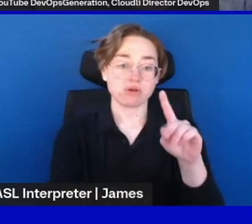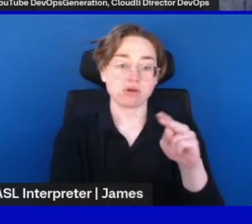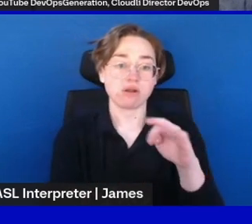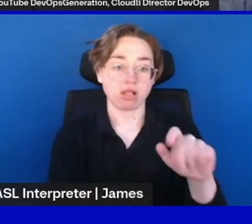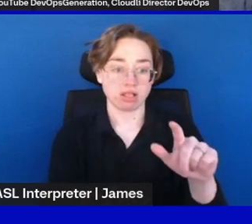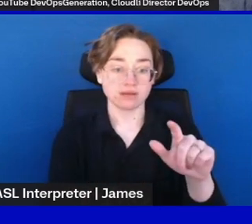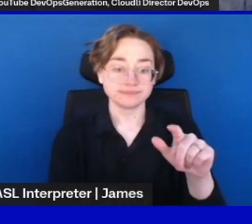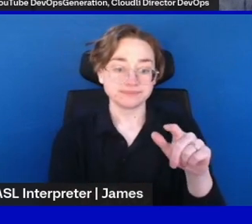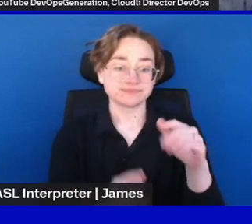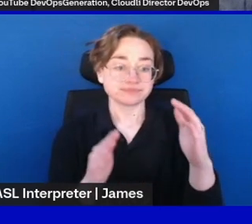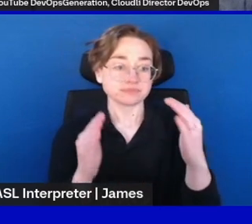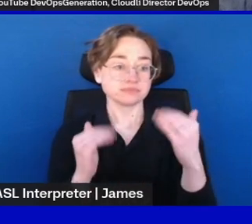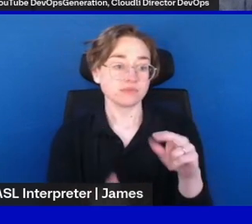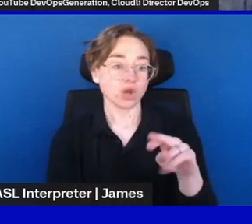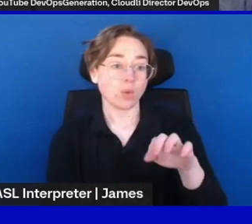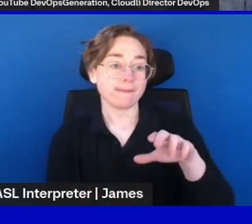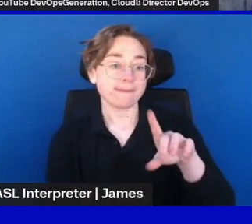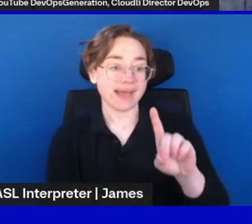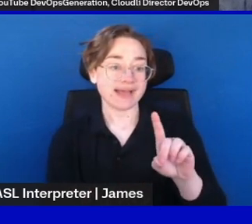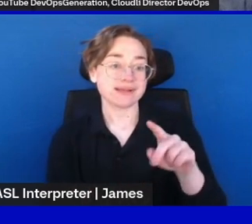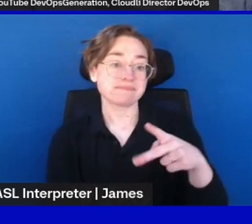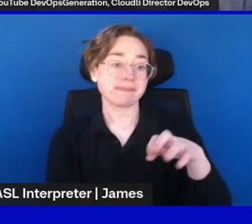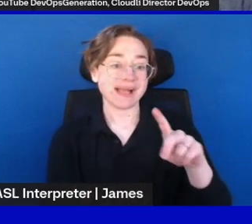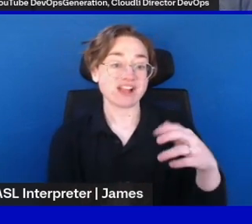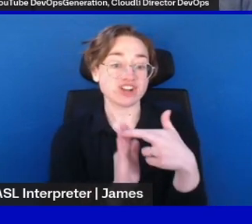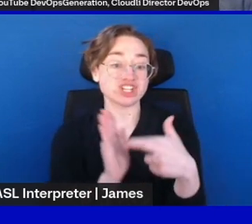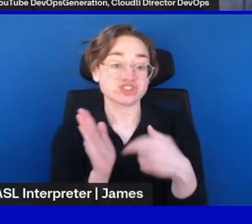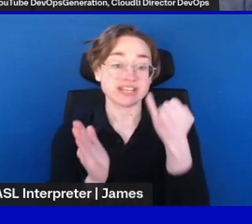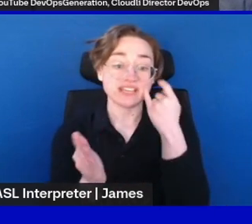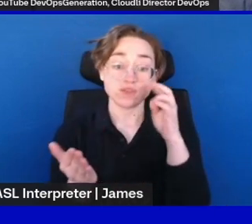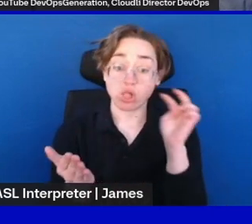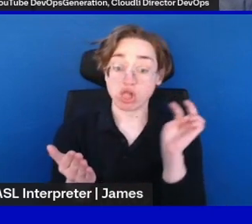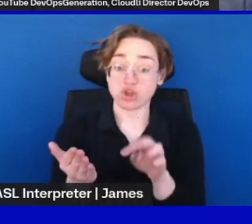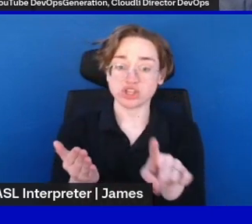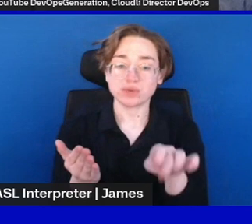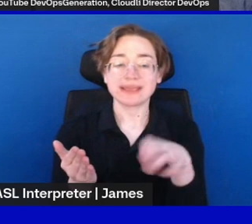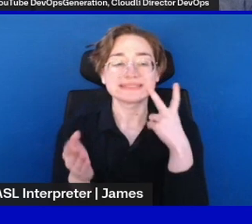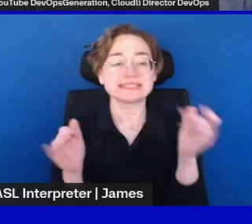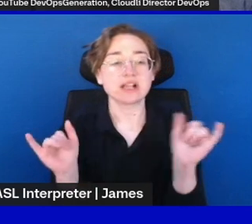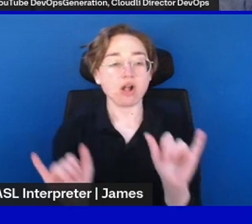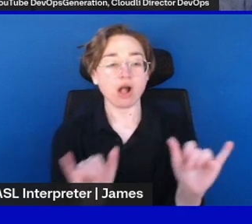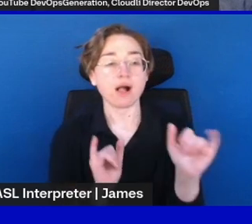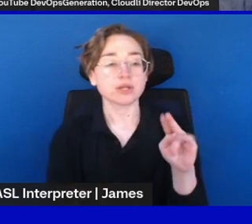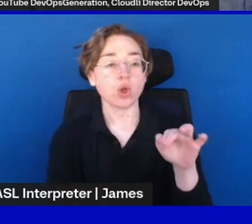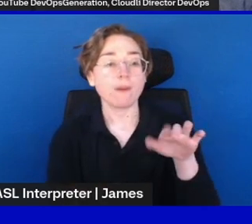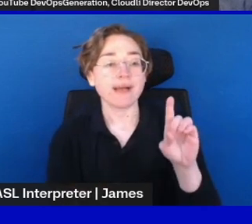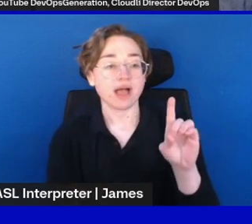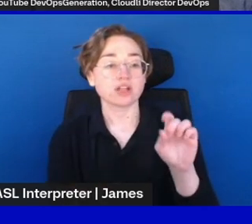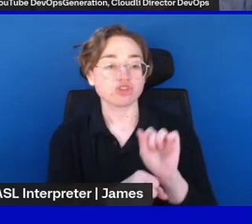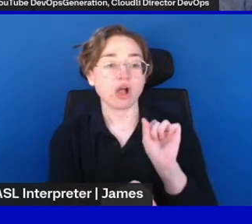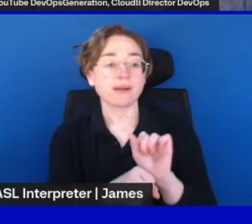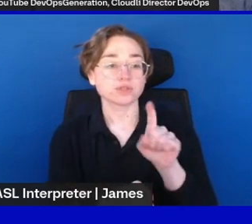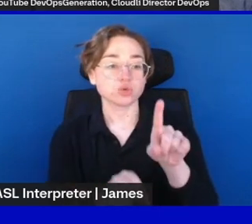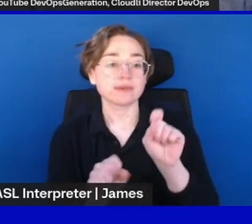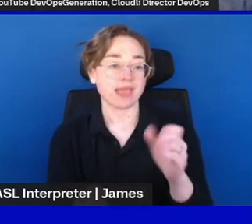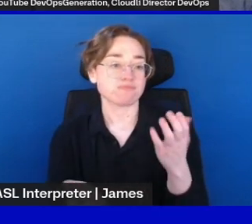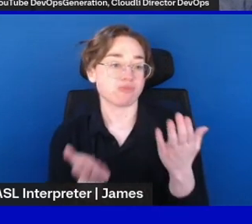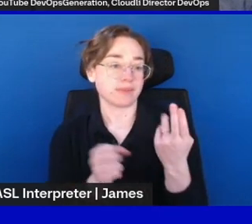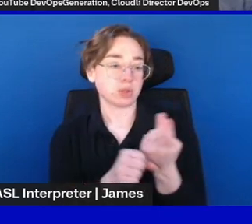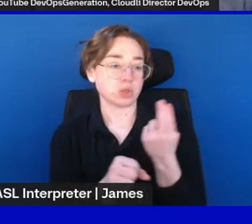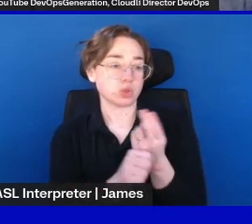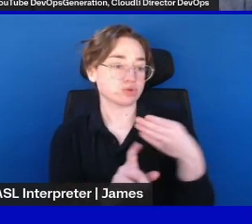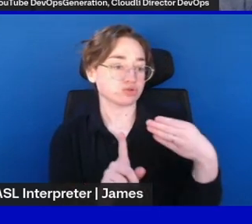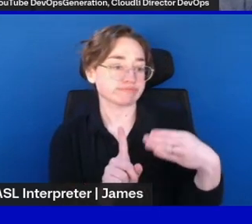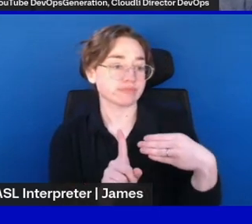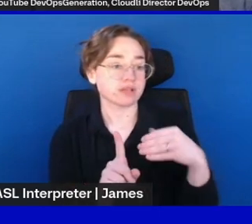of course, Nomad Pack Registry. If you look this up, there's a number of common Nomad jobs that you can probably use to get your Hashistack